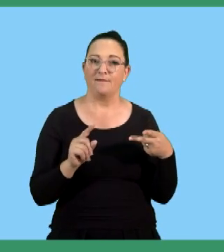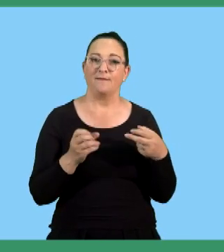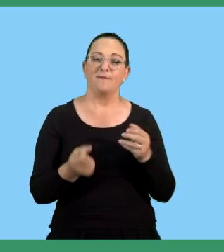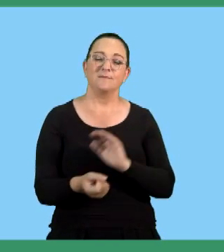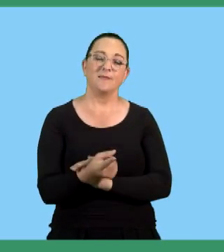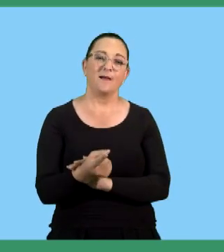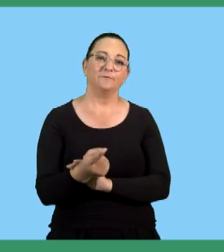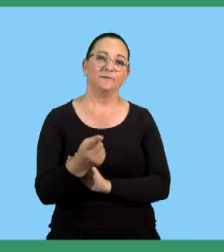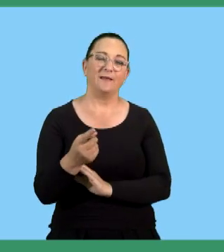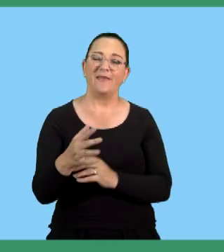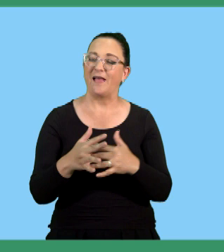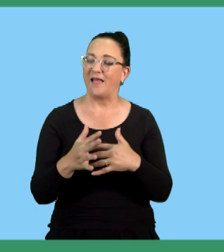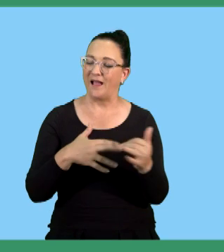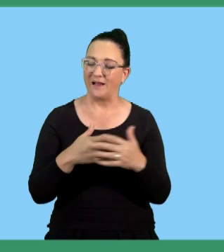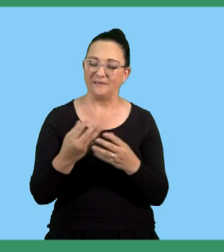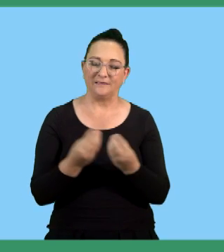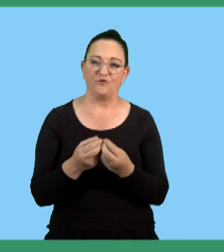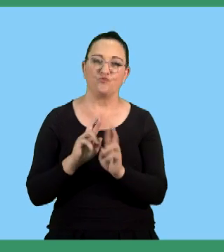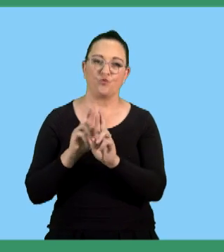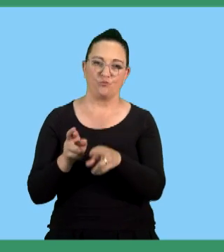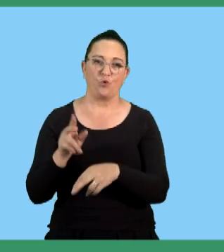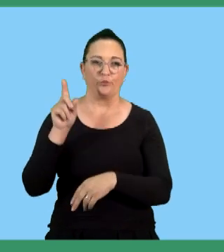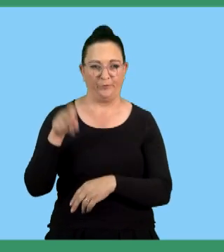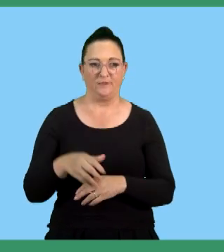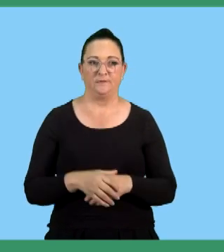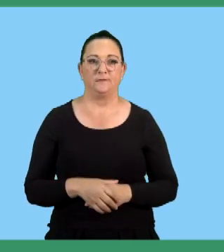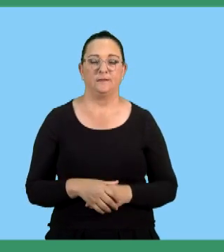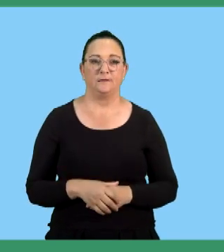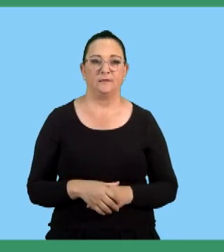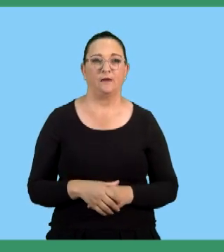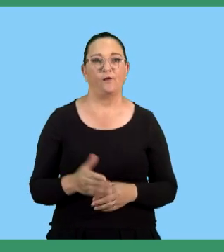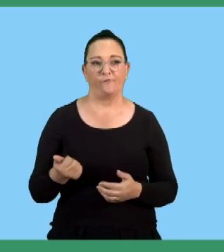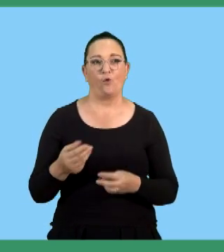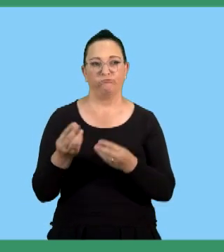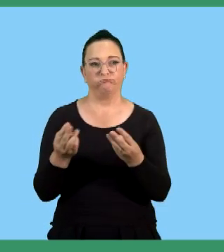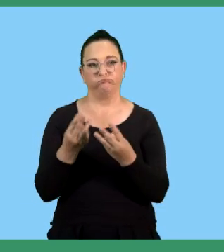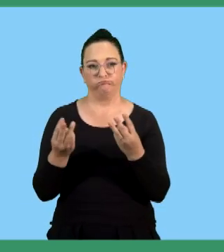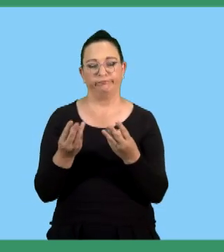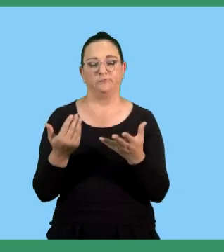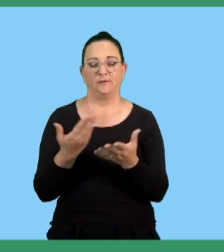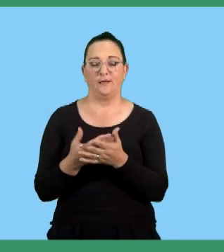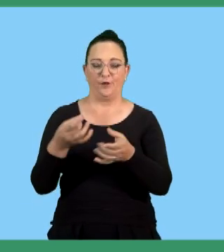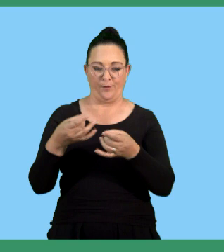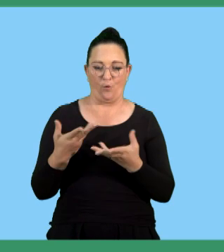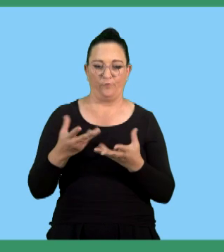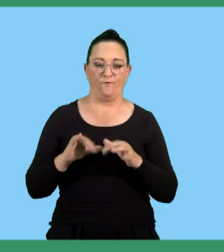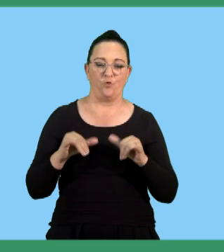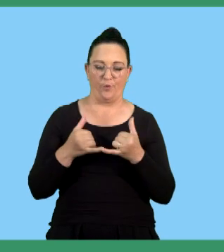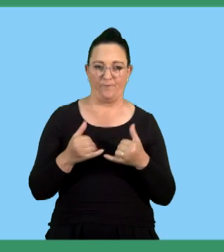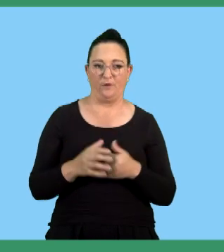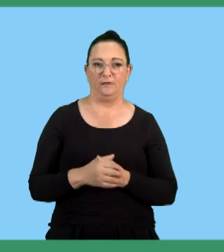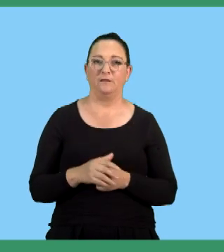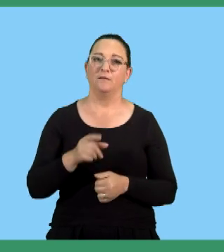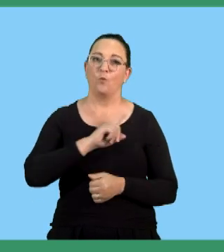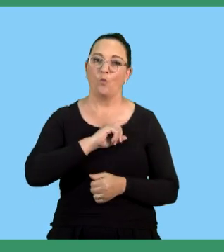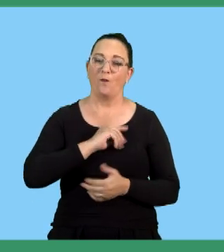all the accidents that are causing injuries of employees. That needs to be done so that they can be compensated. So all the investigations,